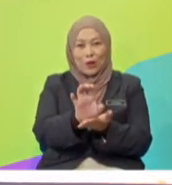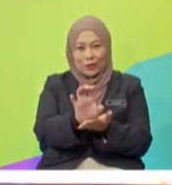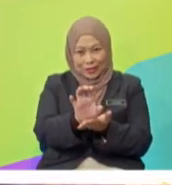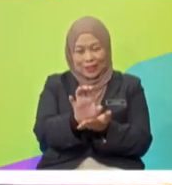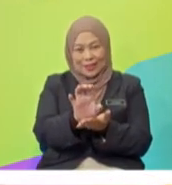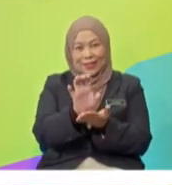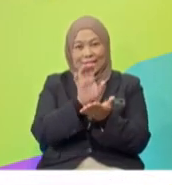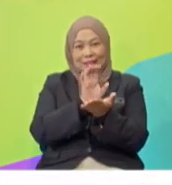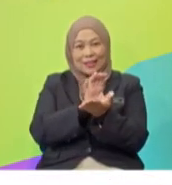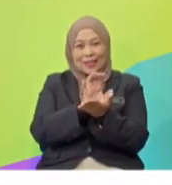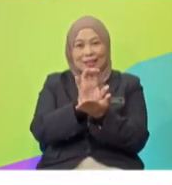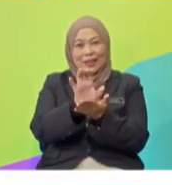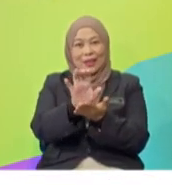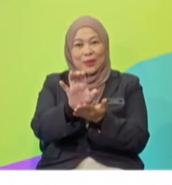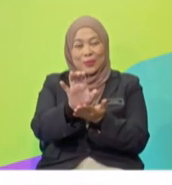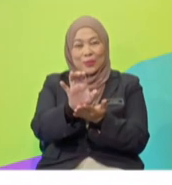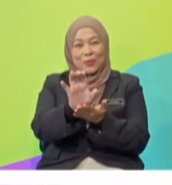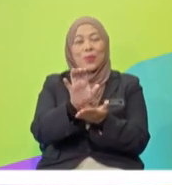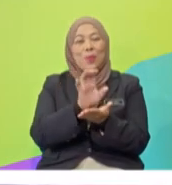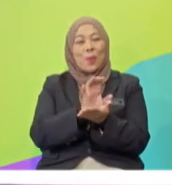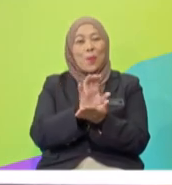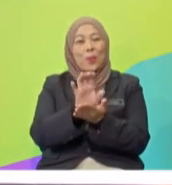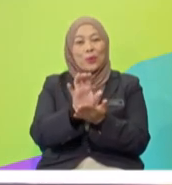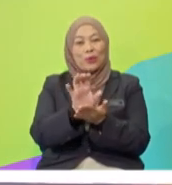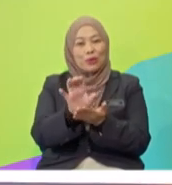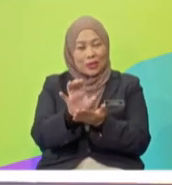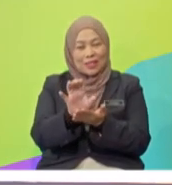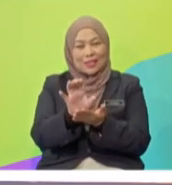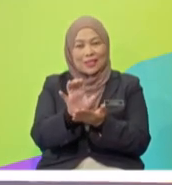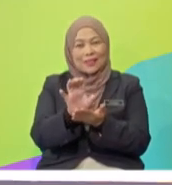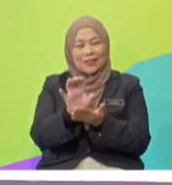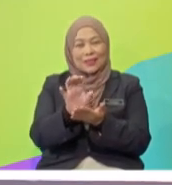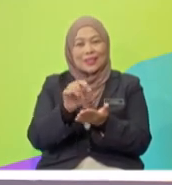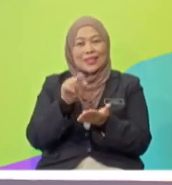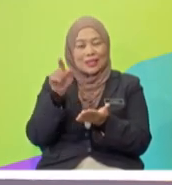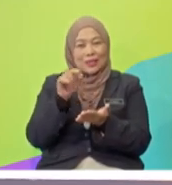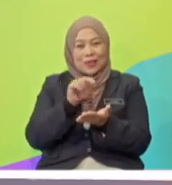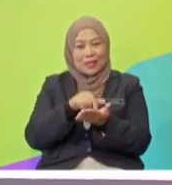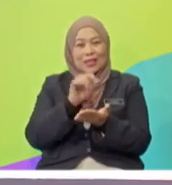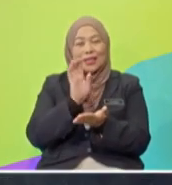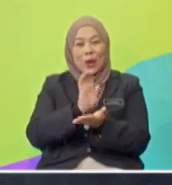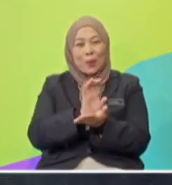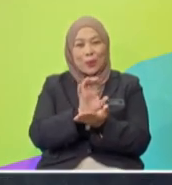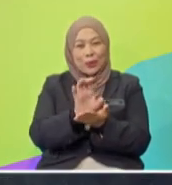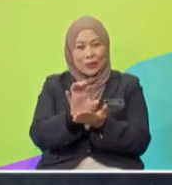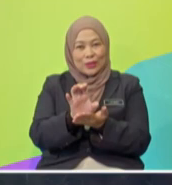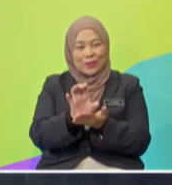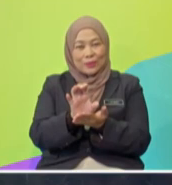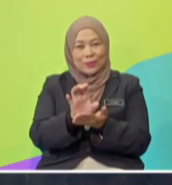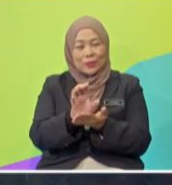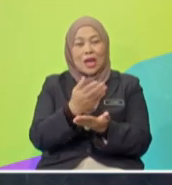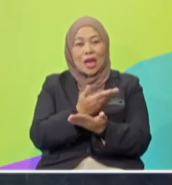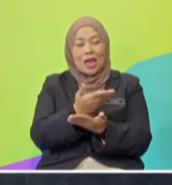you go. It's a bulldozer. Ah, yes, it's a bulldozer. So, these are